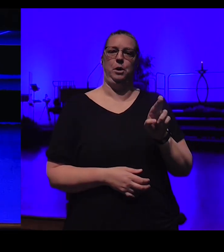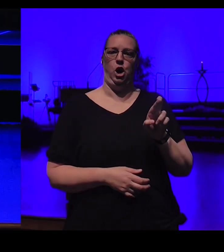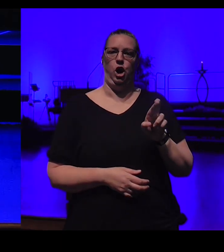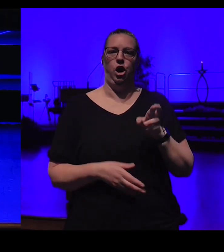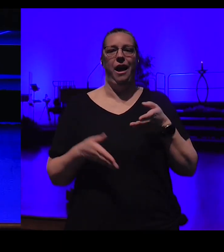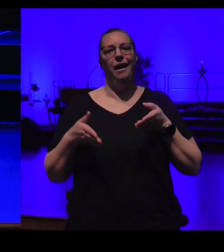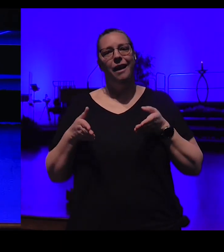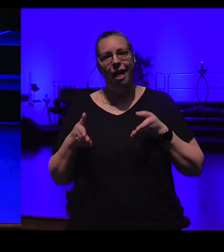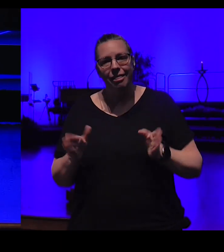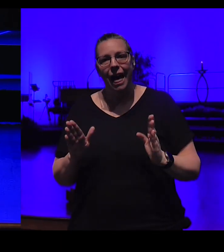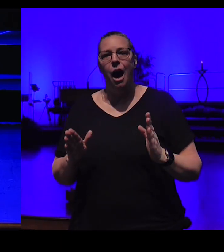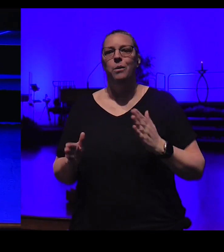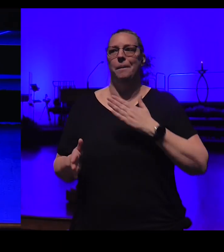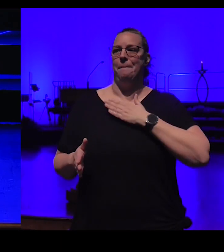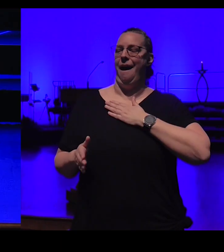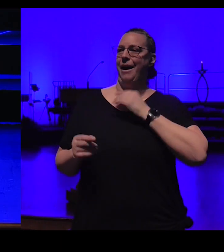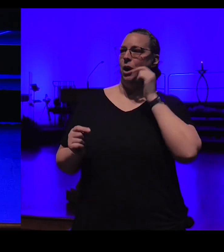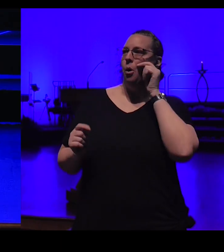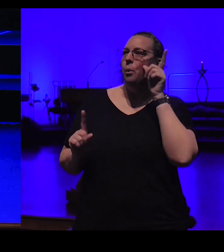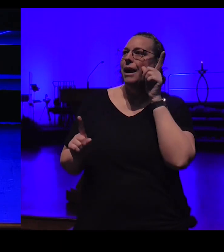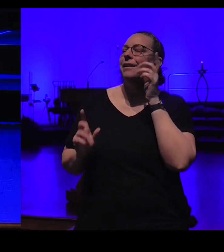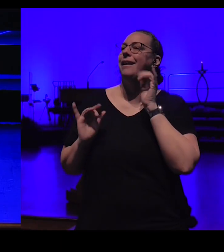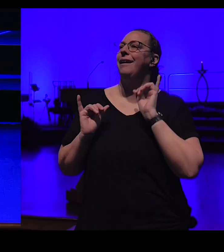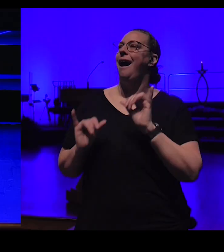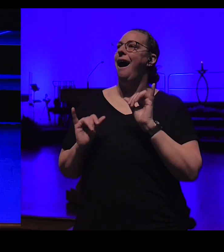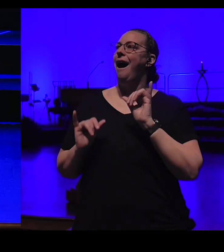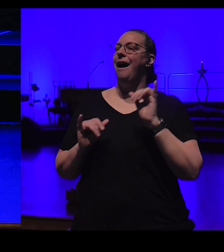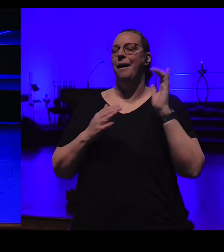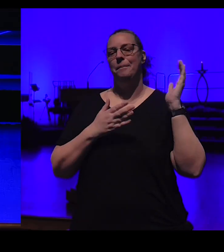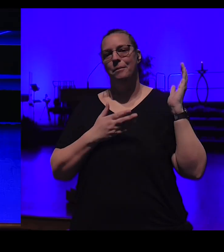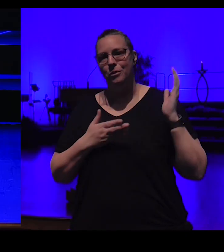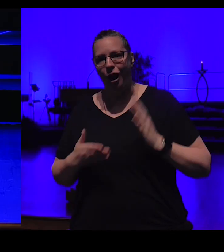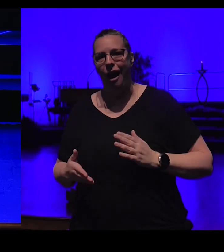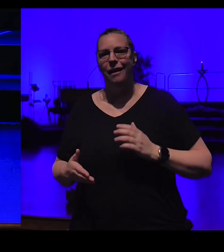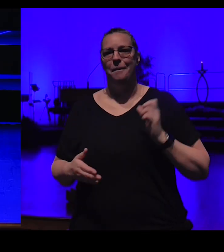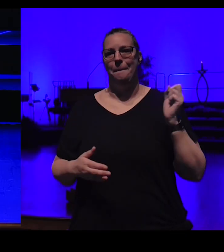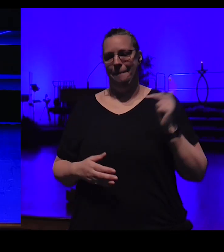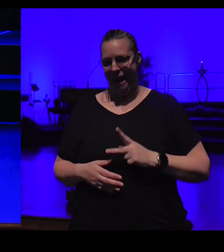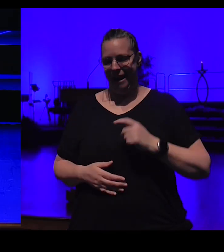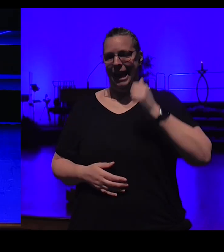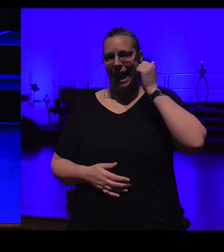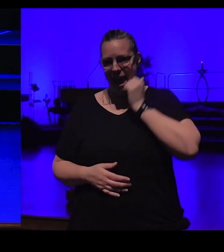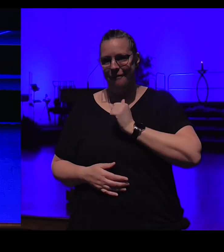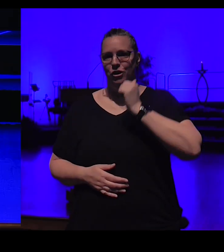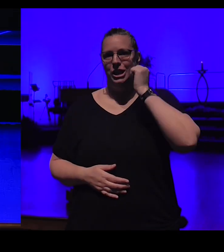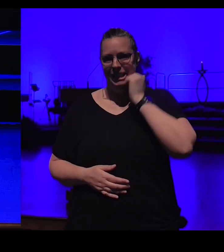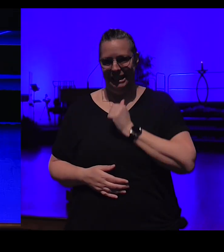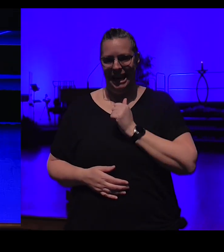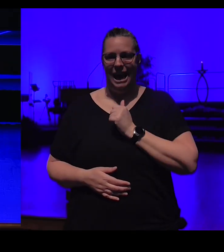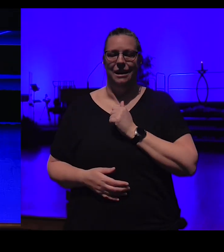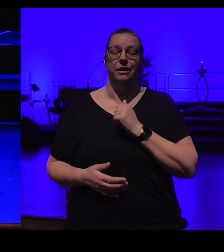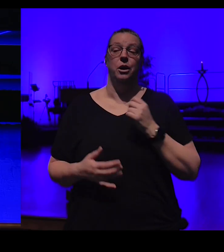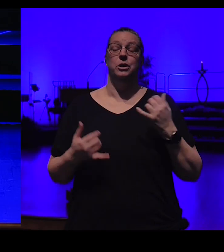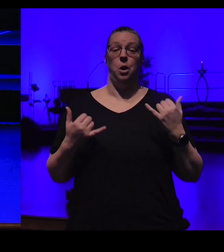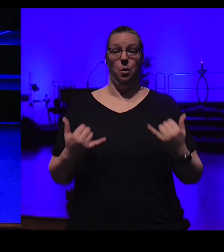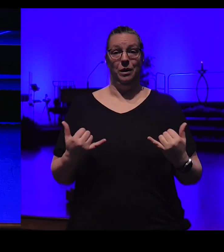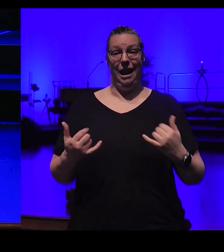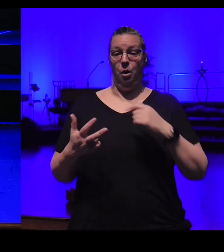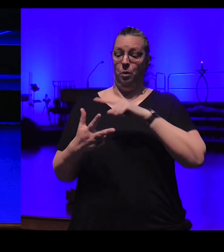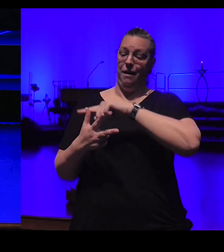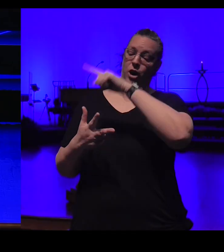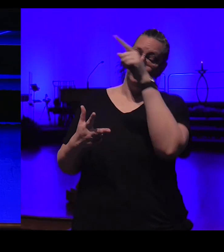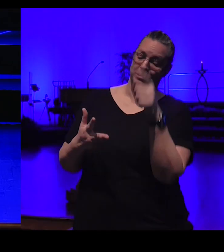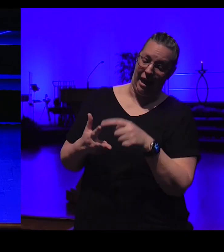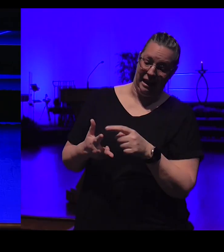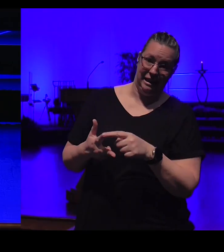her awakening to the soil of daily life. So that brings us to our second consideration. How do we